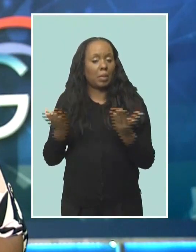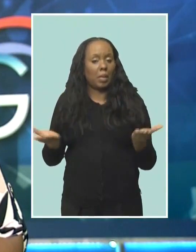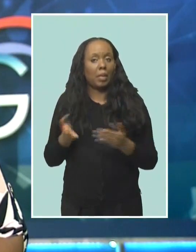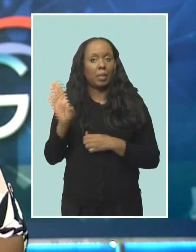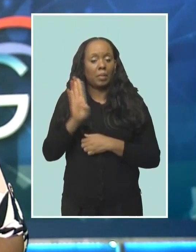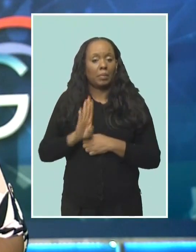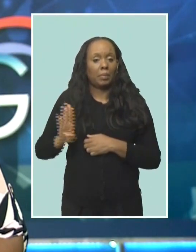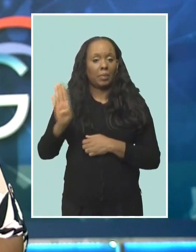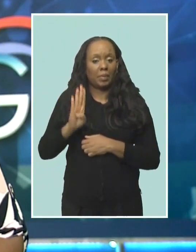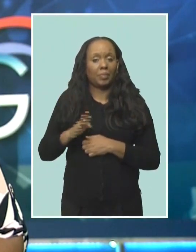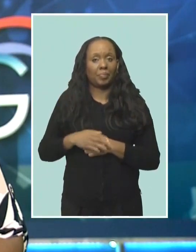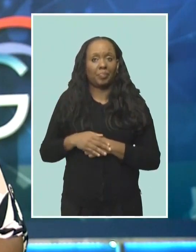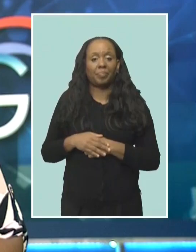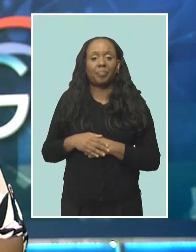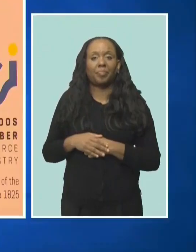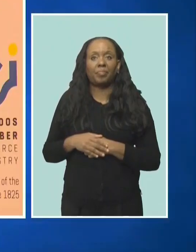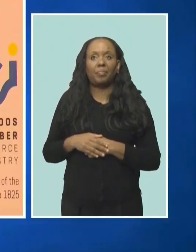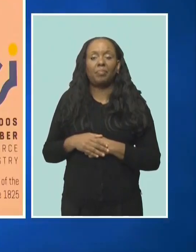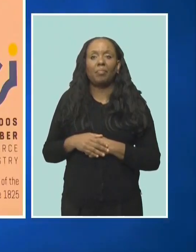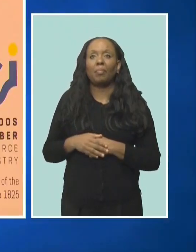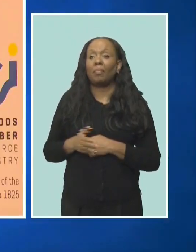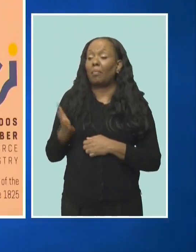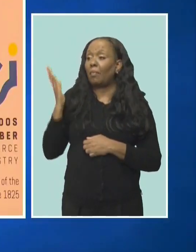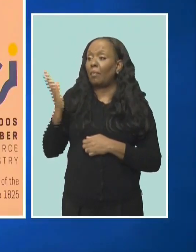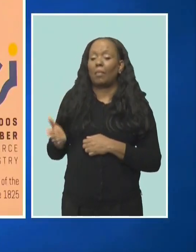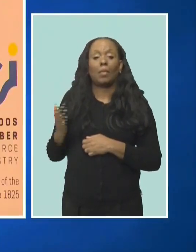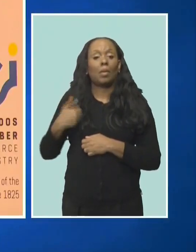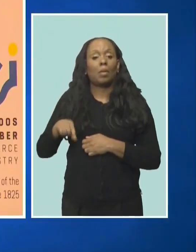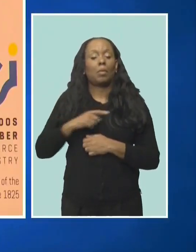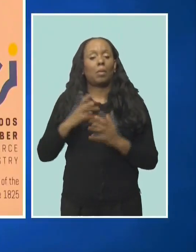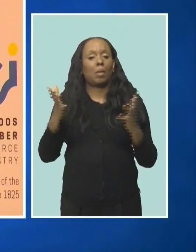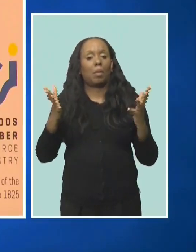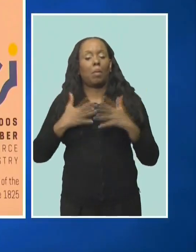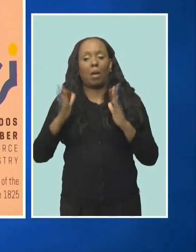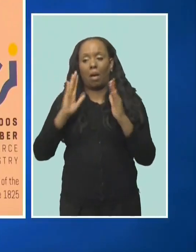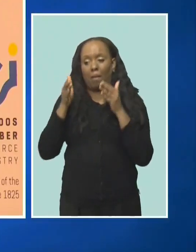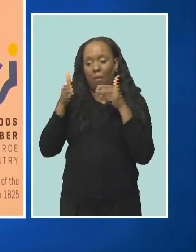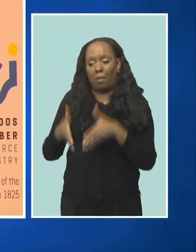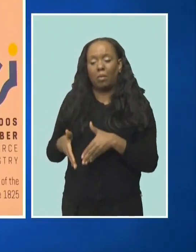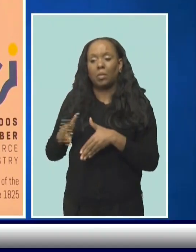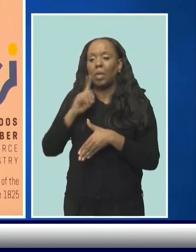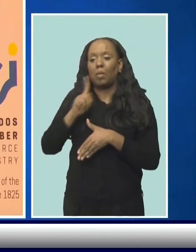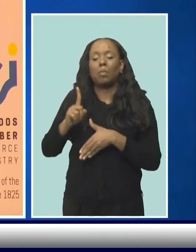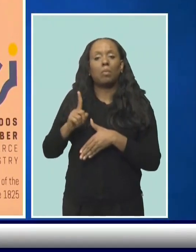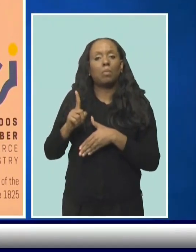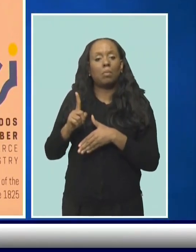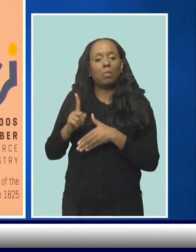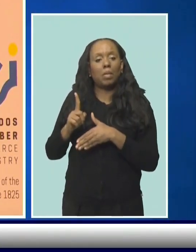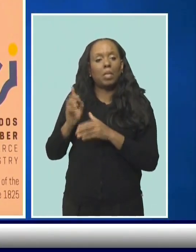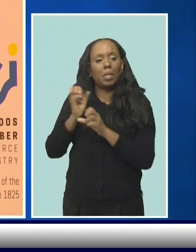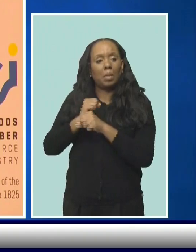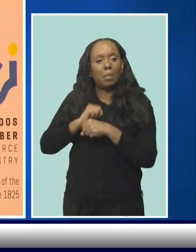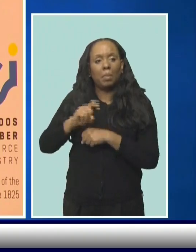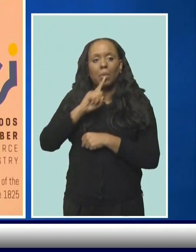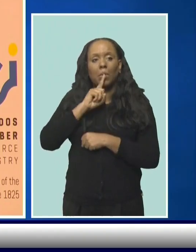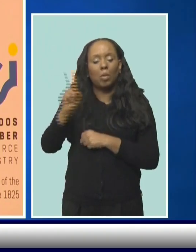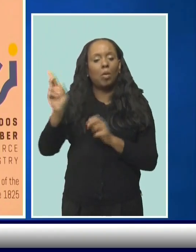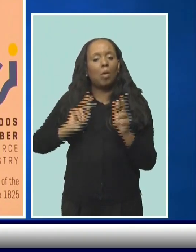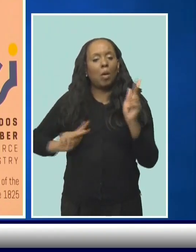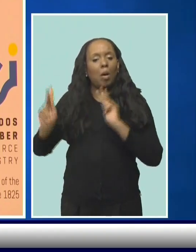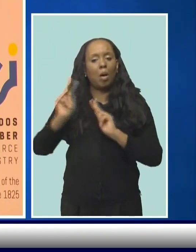Barbados. The BCC also plans to focus on increasing our relevance to the business community as we seek to build on the gains of